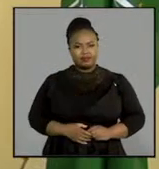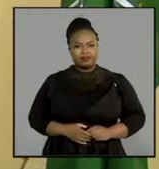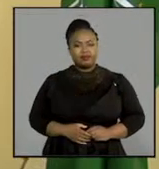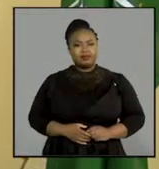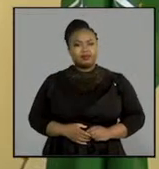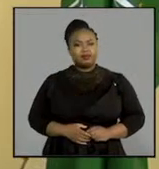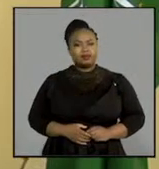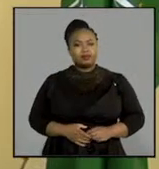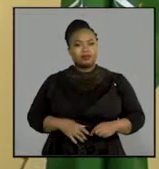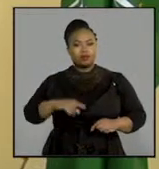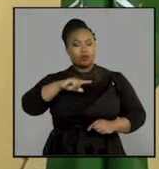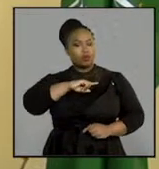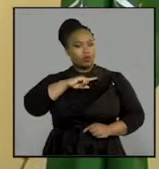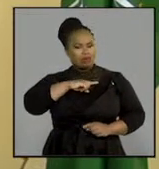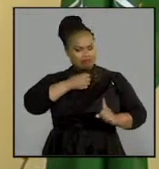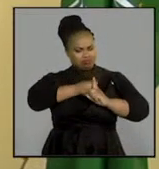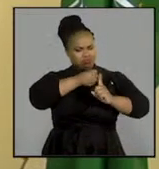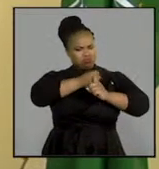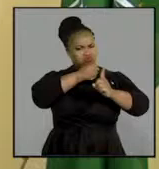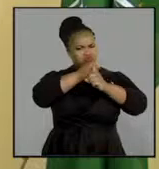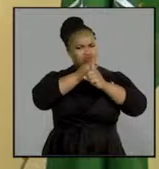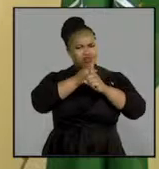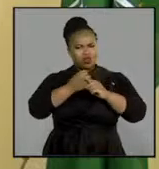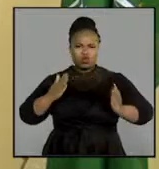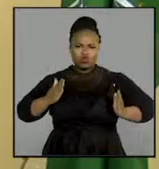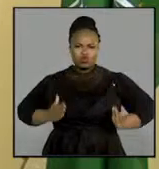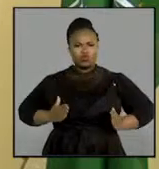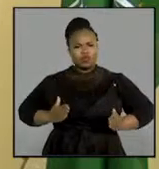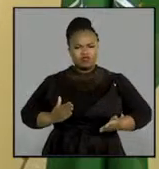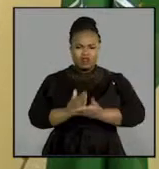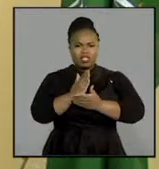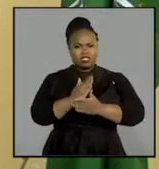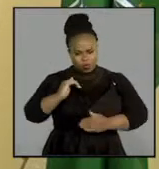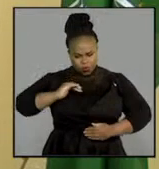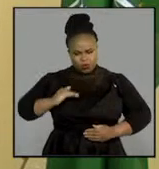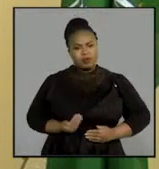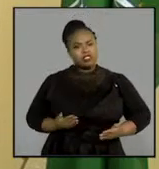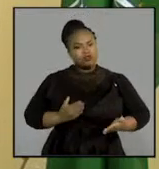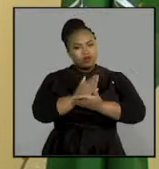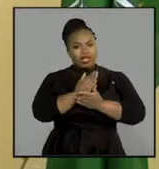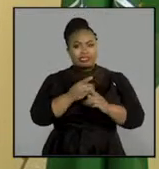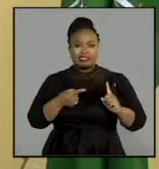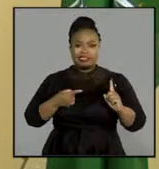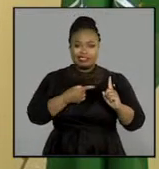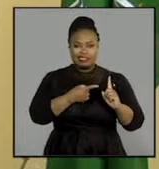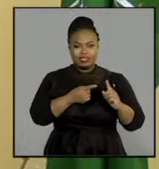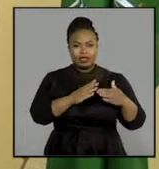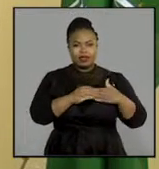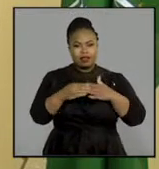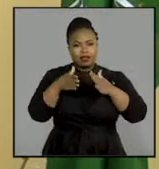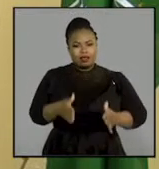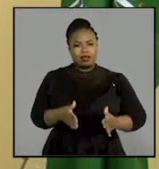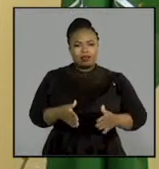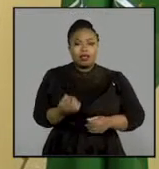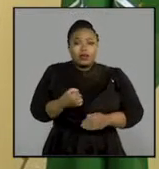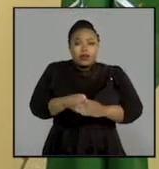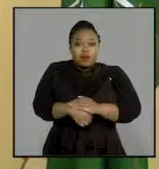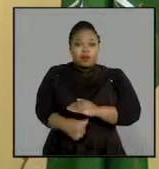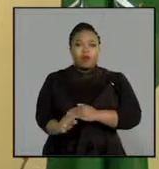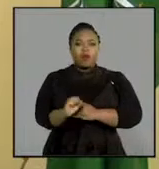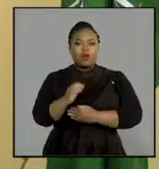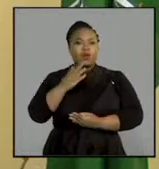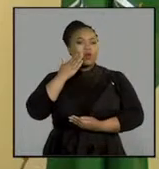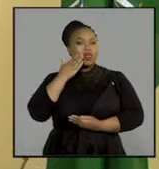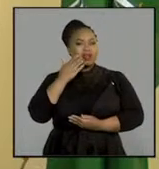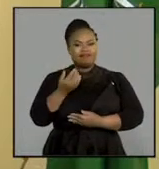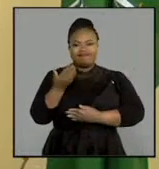courageous women's rights activist, and also a leader who was born